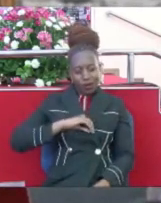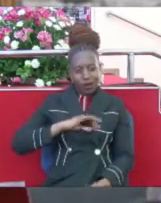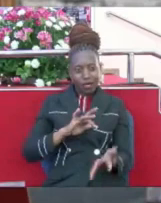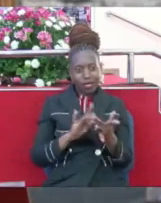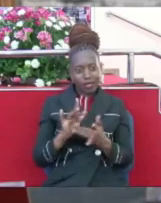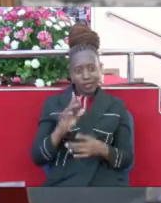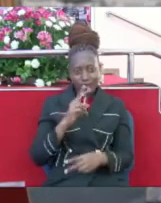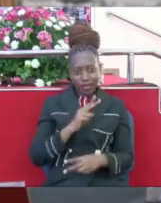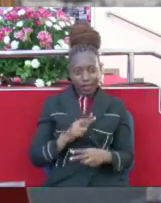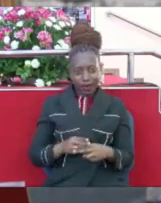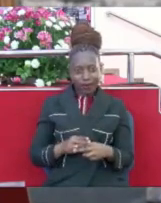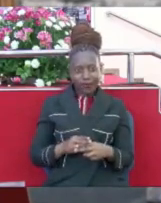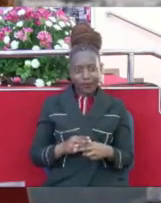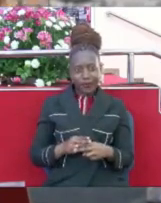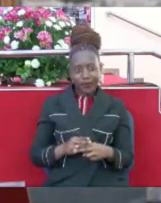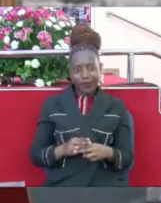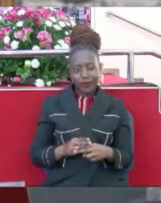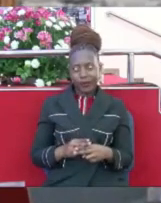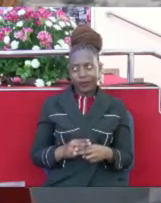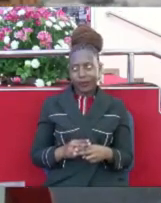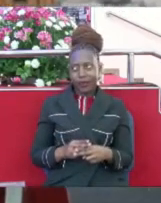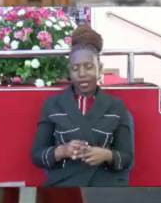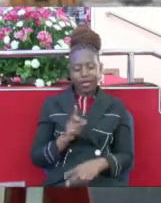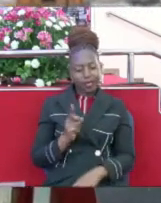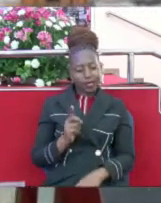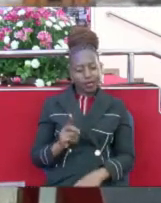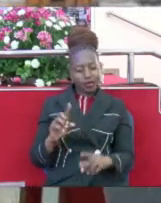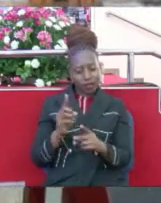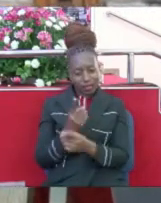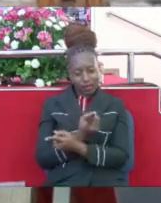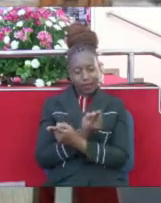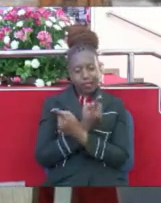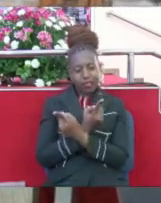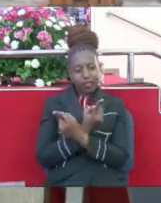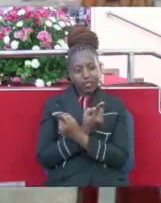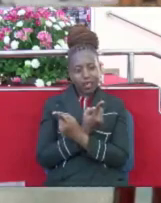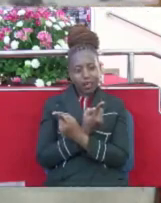the Lord. Now this was what differentiated the spies. The spies were sent by